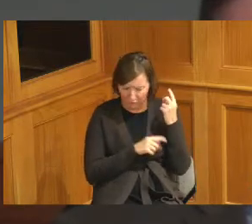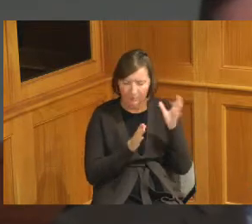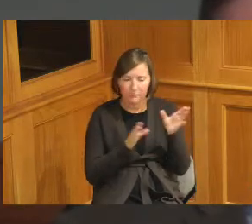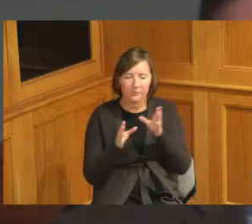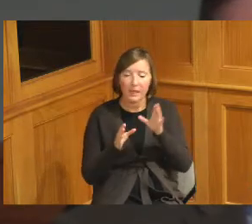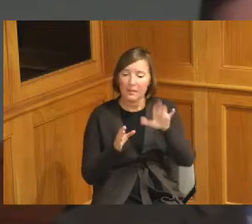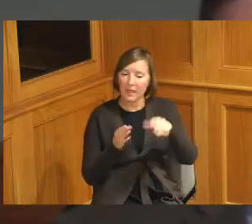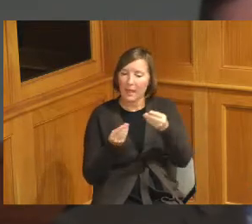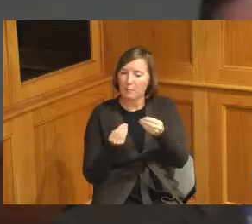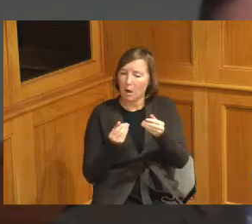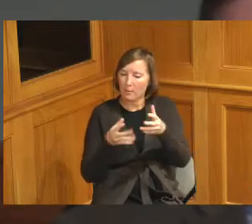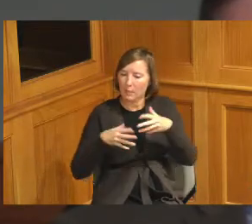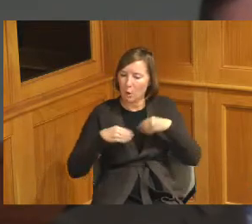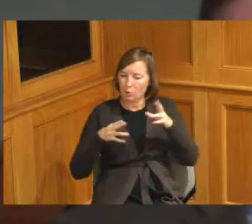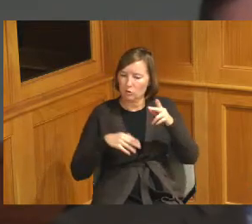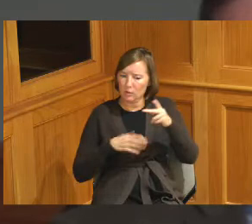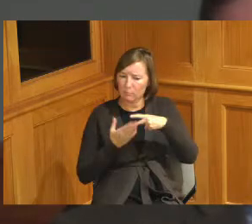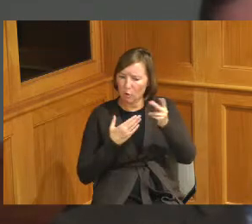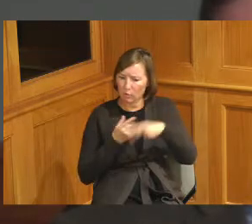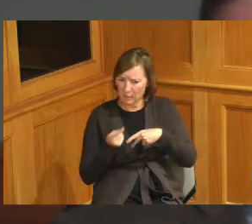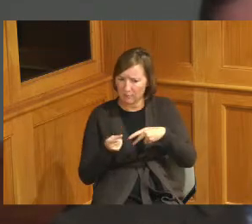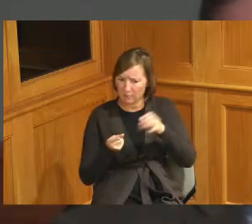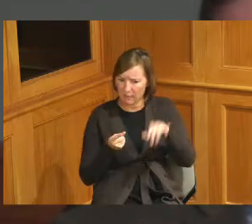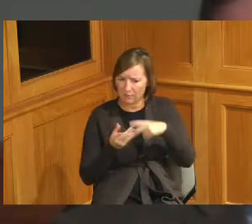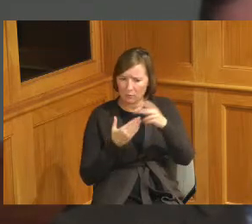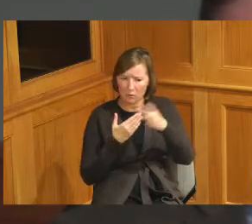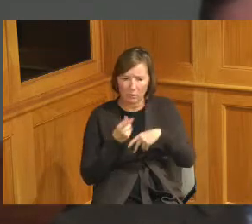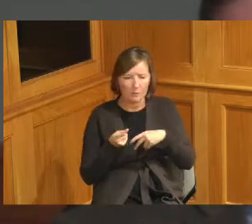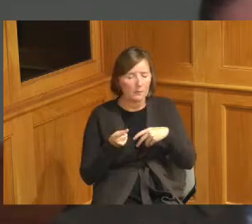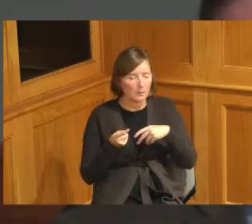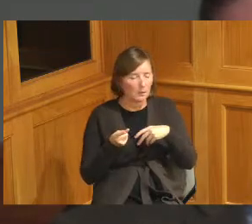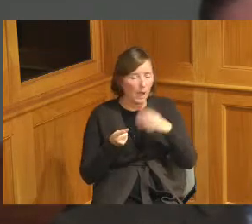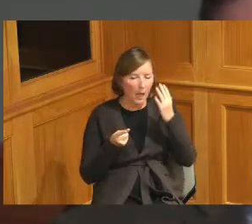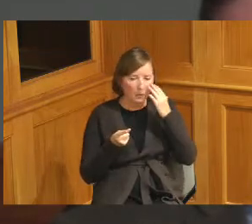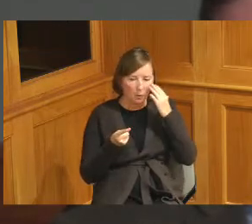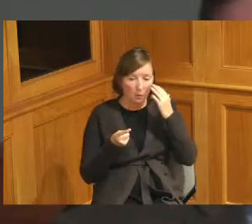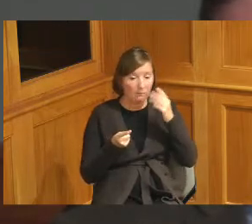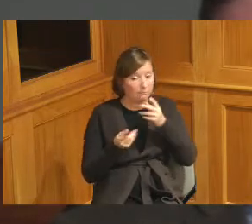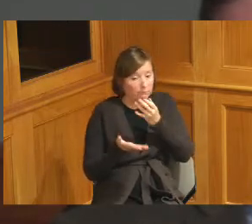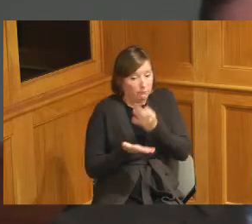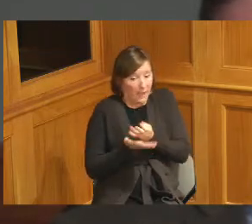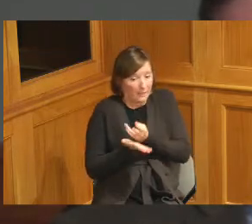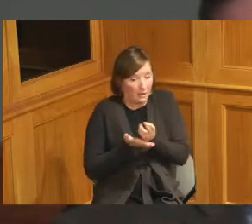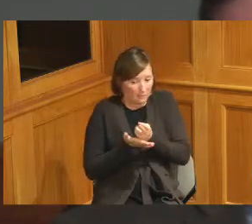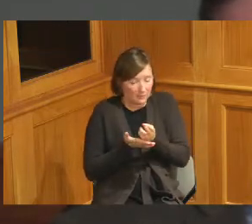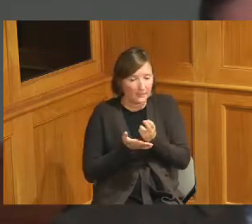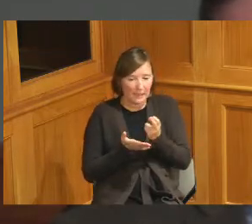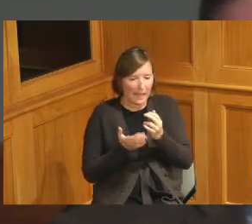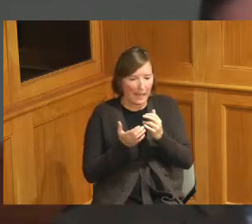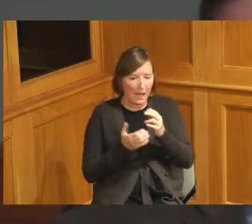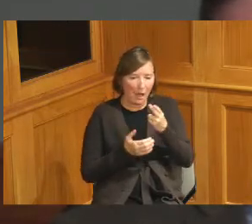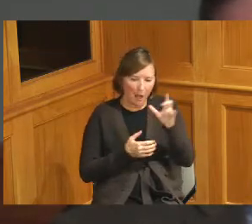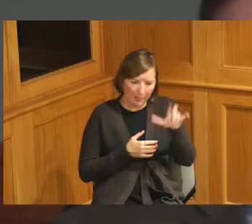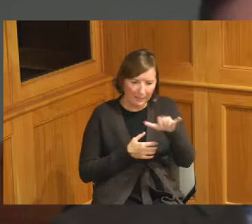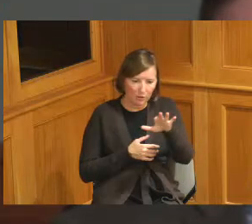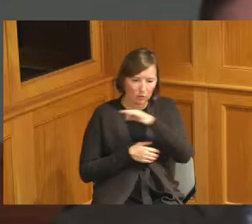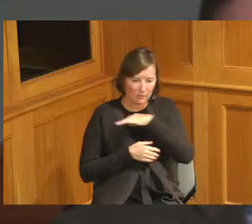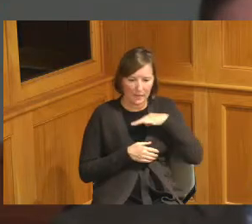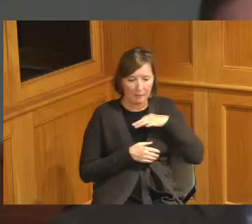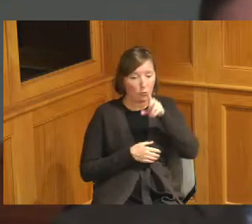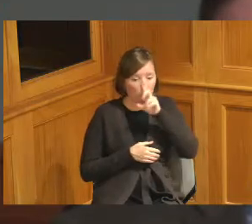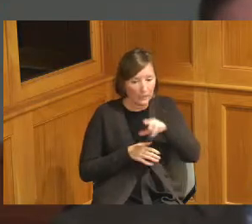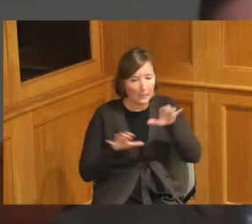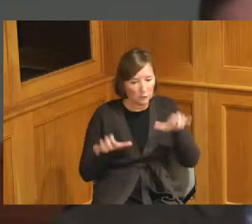property ownership program that Holly had mentioned, I know for a fact that Holly and her staff were doing a tremendous amount